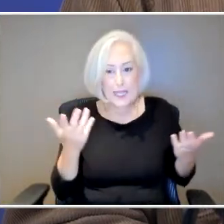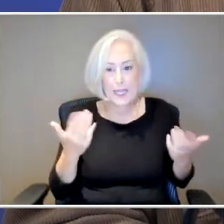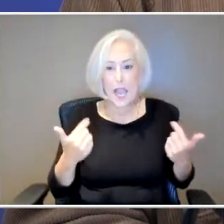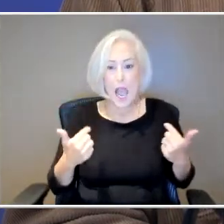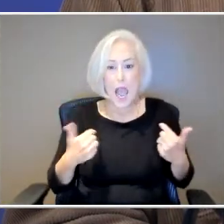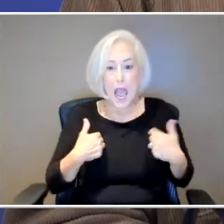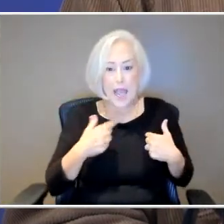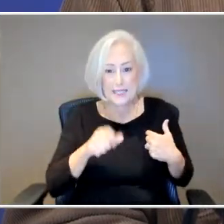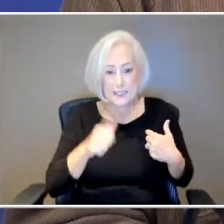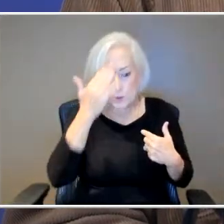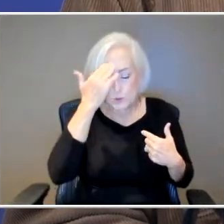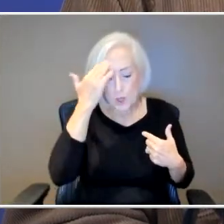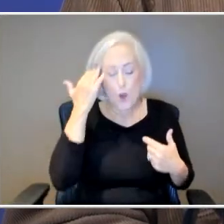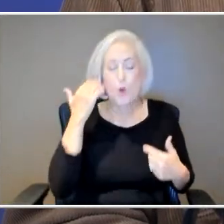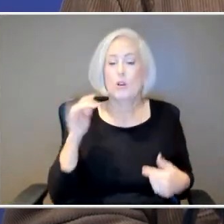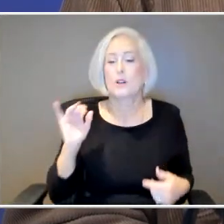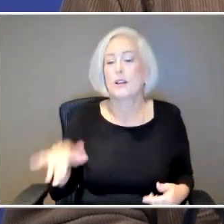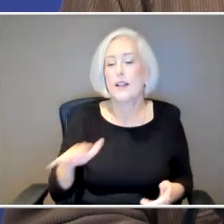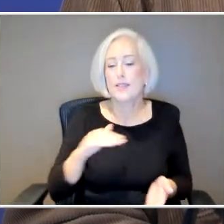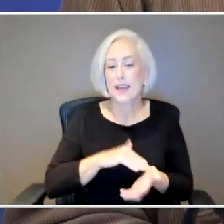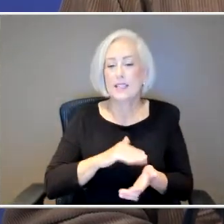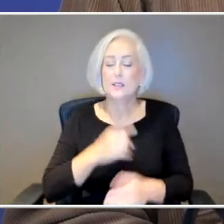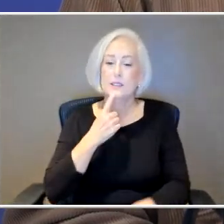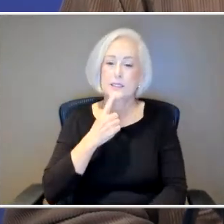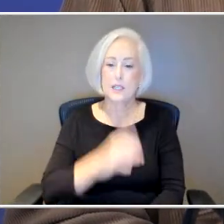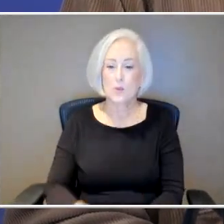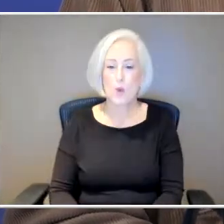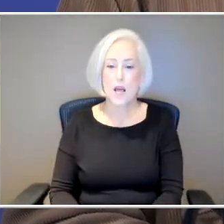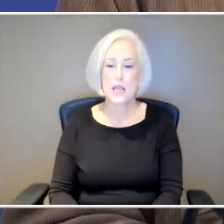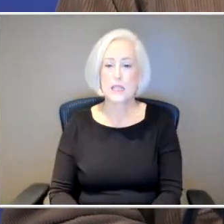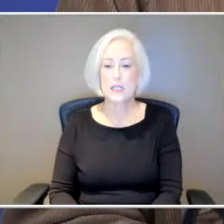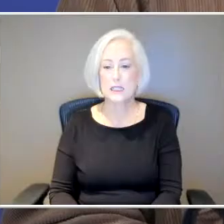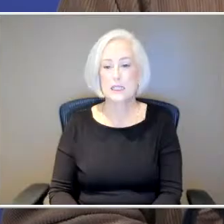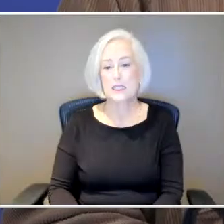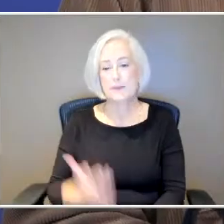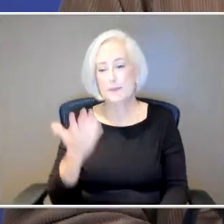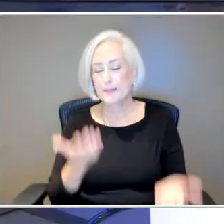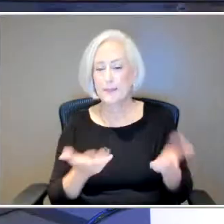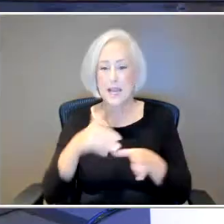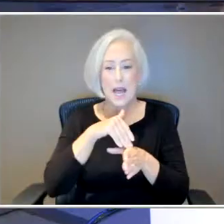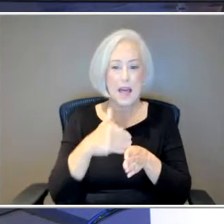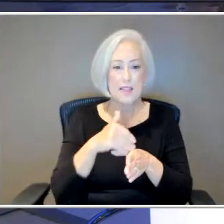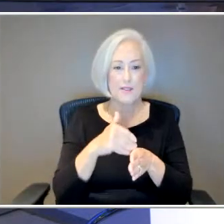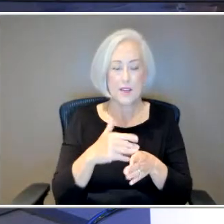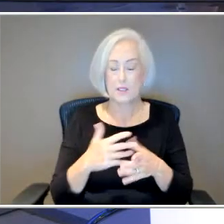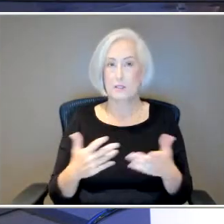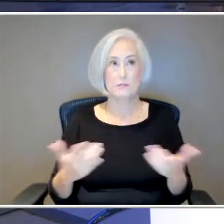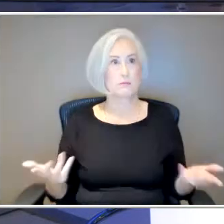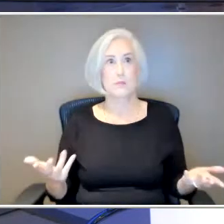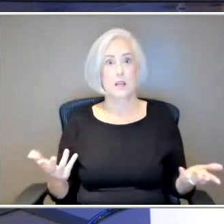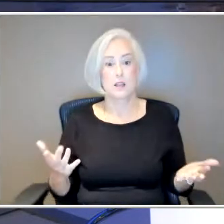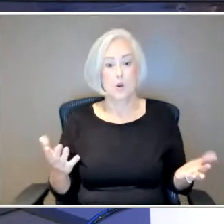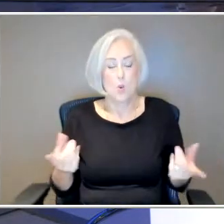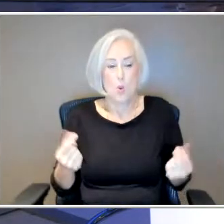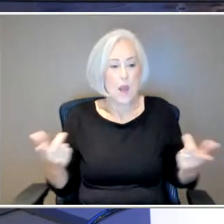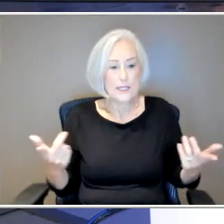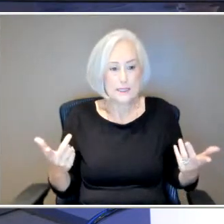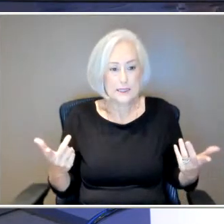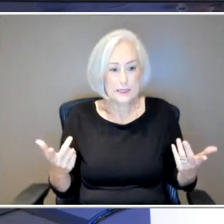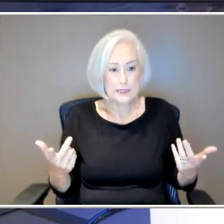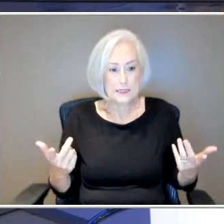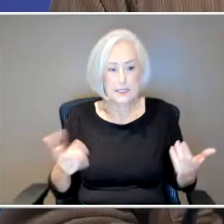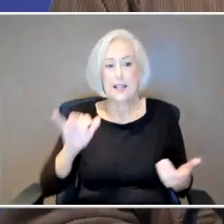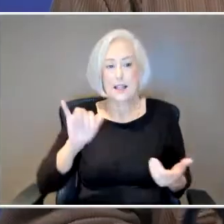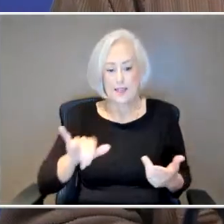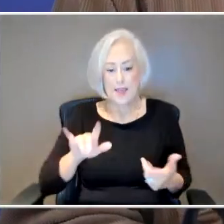know. And she's like, I'm kind of on the fence. Oh gosh, that's not what you want to hear. That's On the when we fence. said we were going to get a second opinion. And